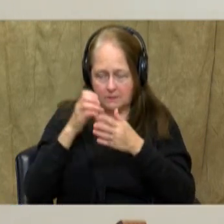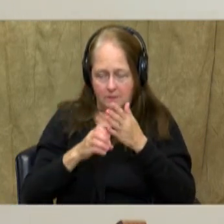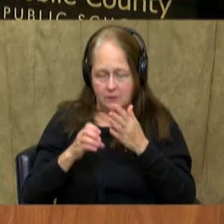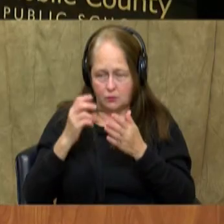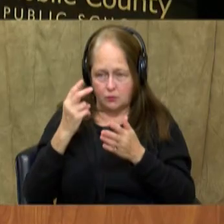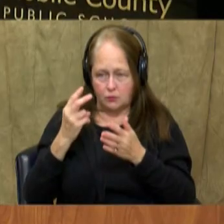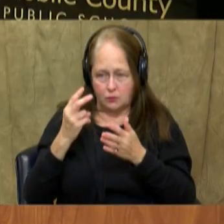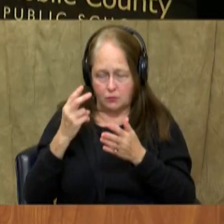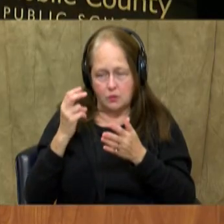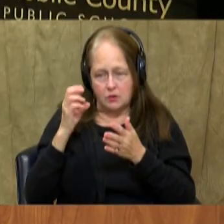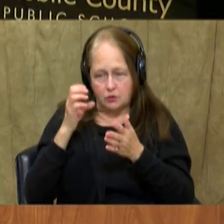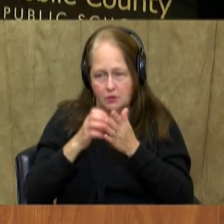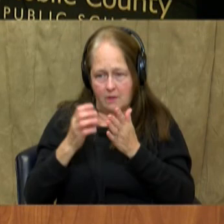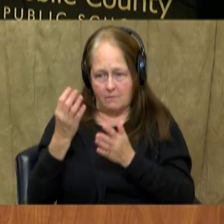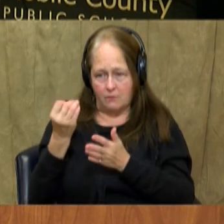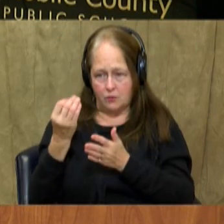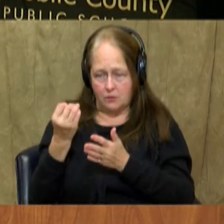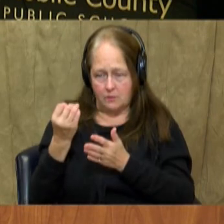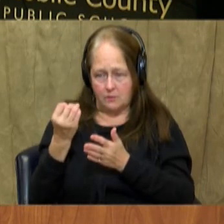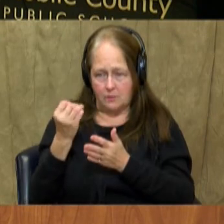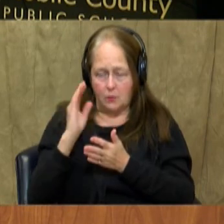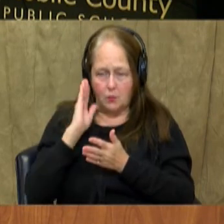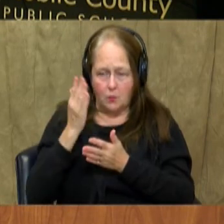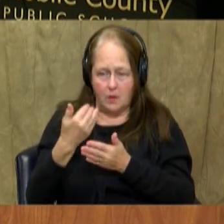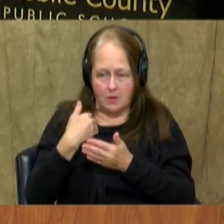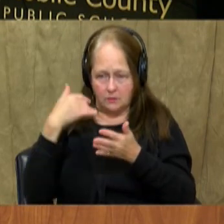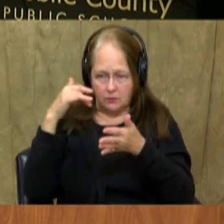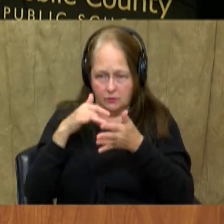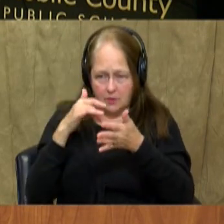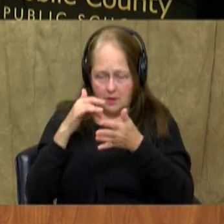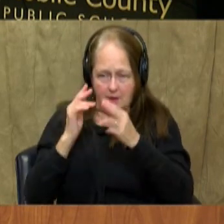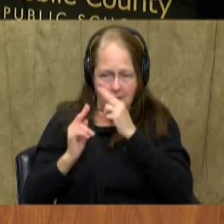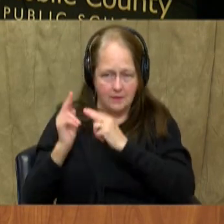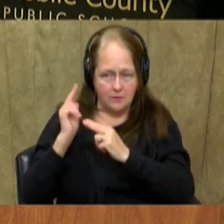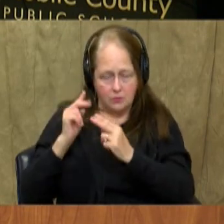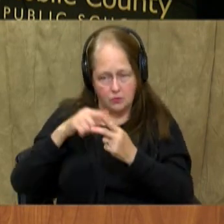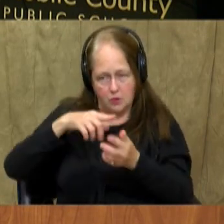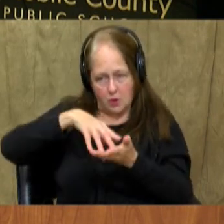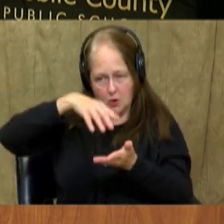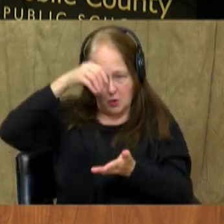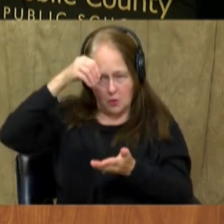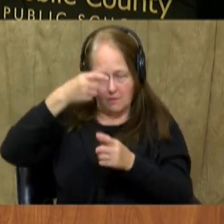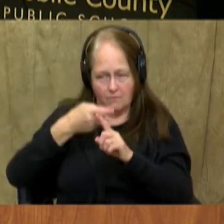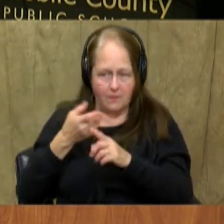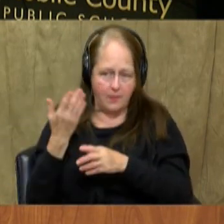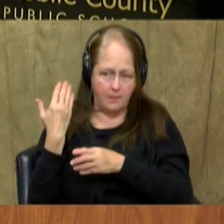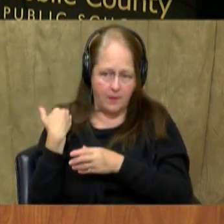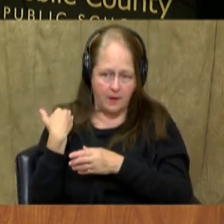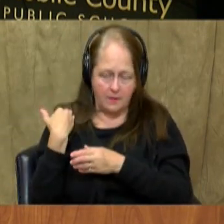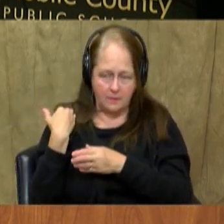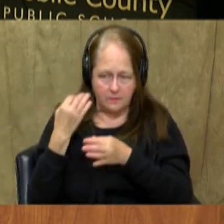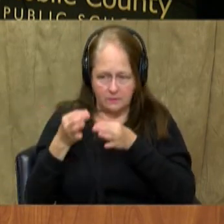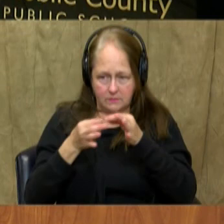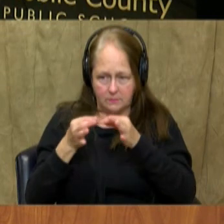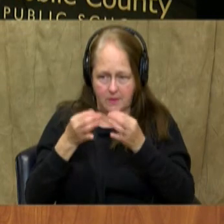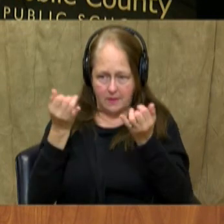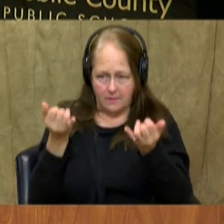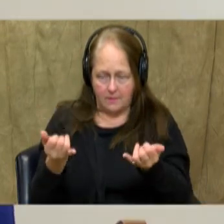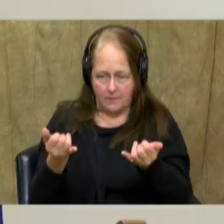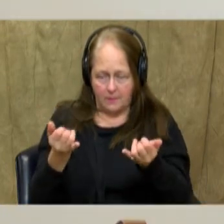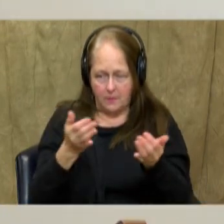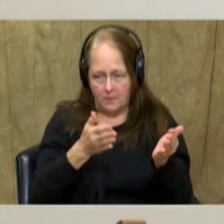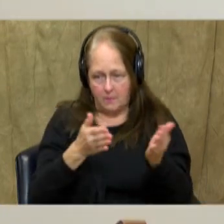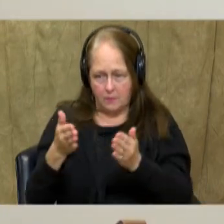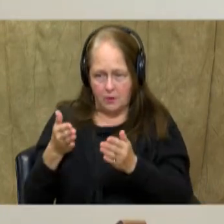14. Remember, we study history to learn from the past, to explain the present, and to